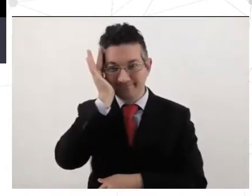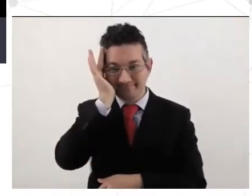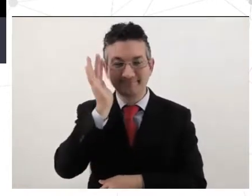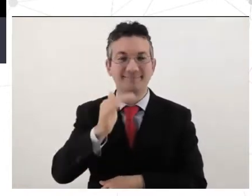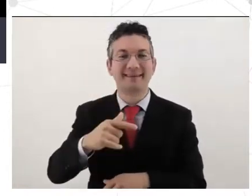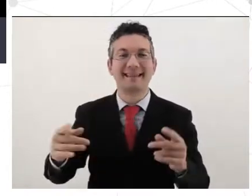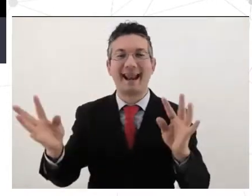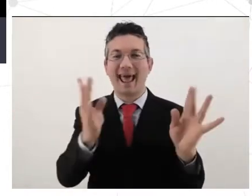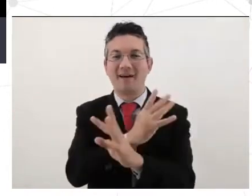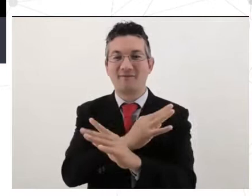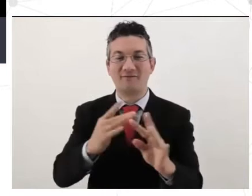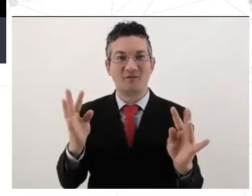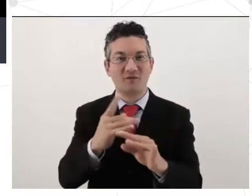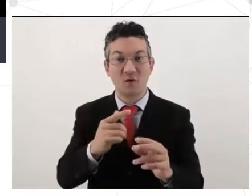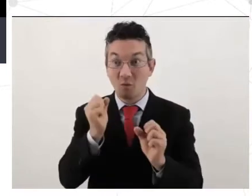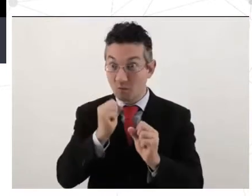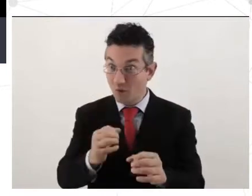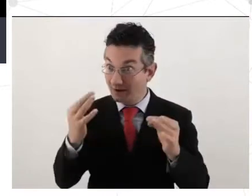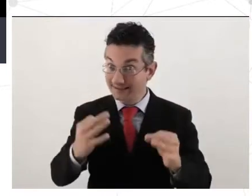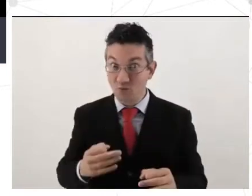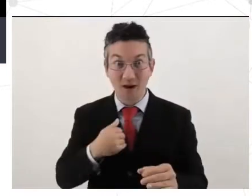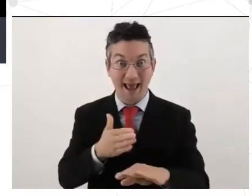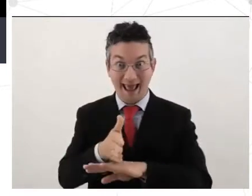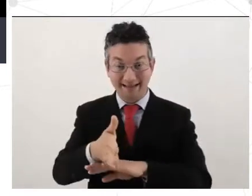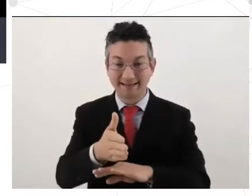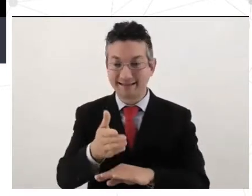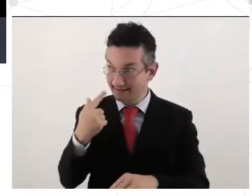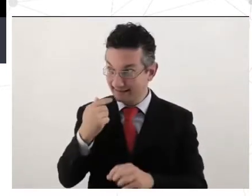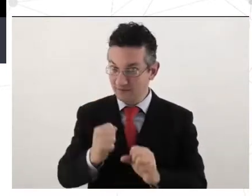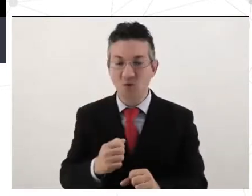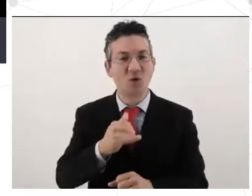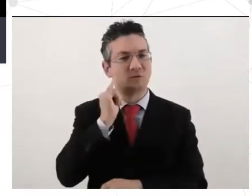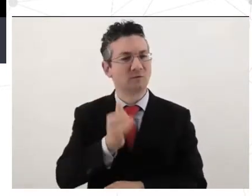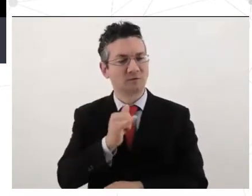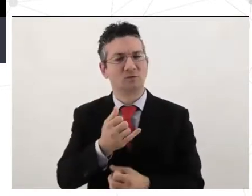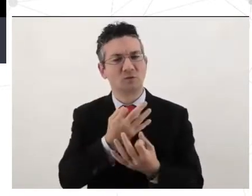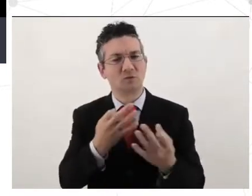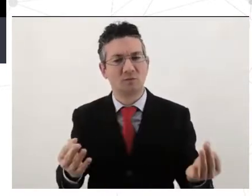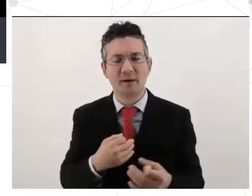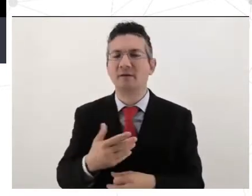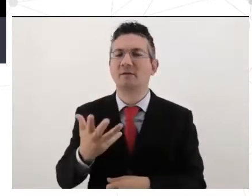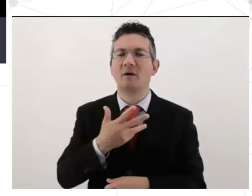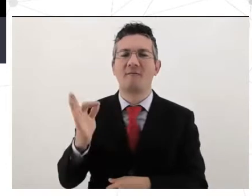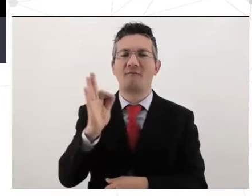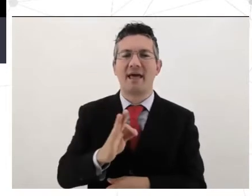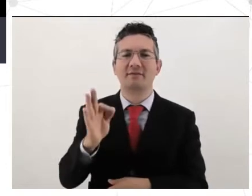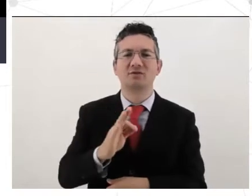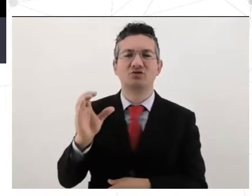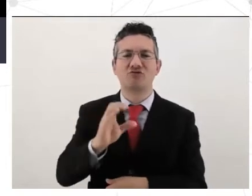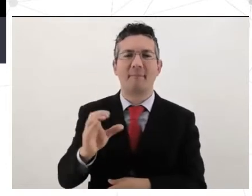power of this design is that in Soundscape, it's our view that you become a better navigator. So what does that actually